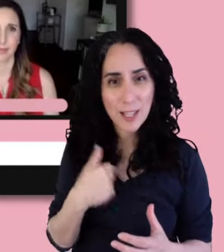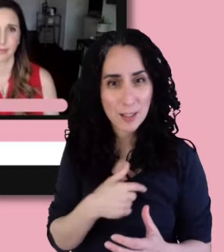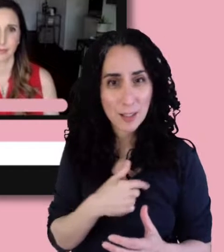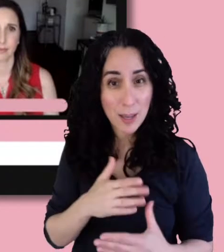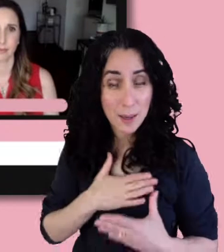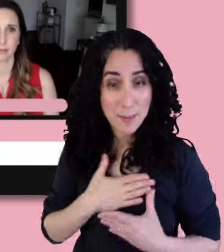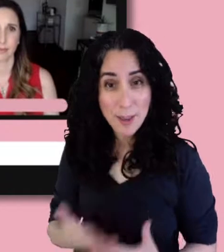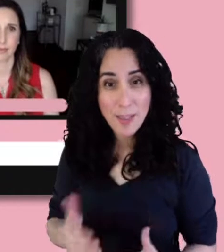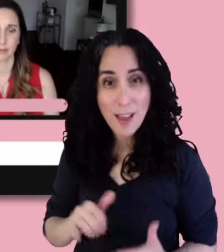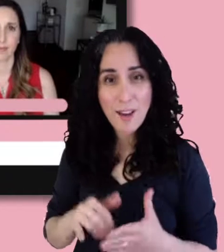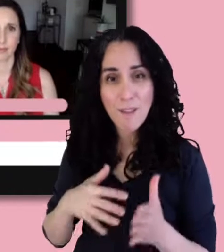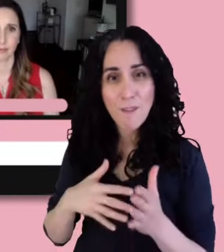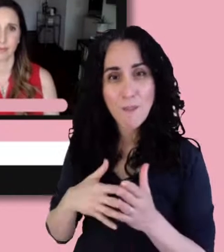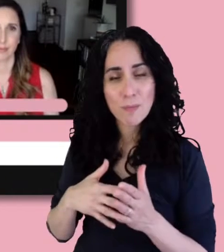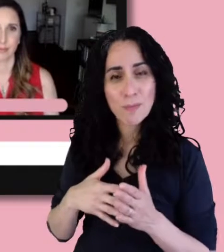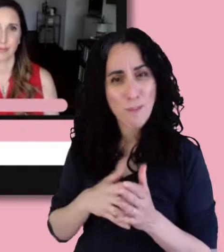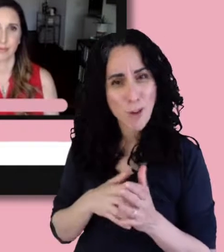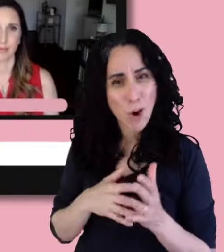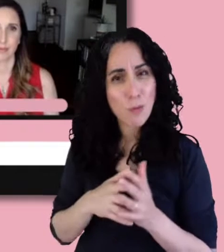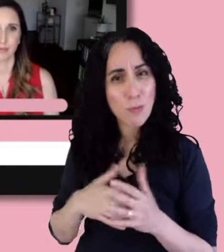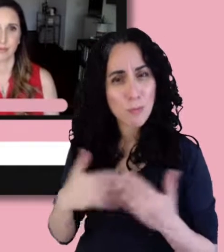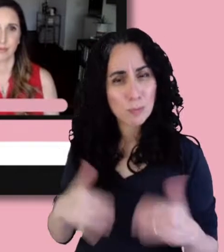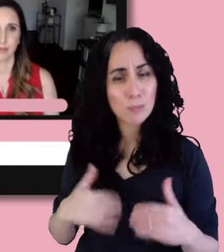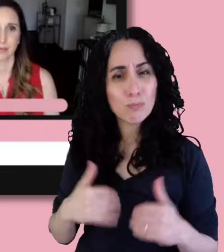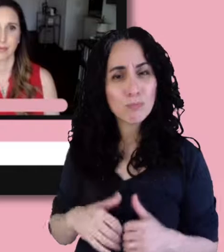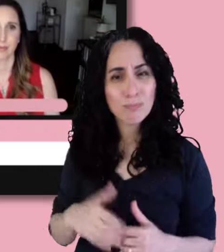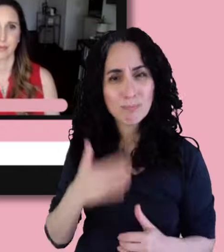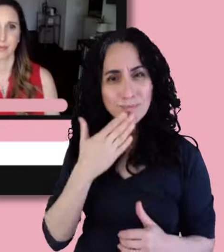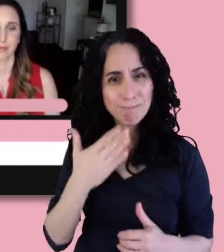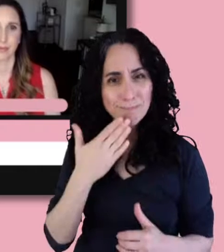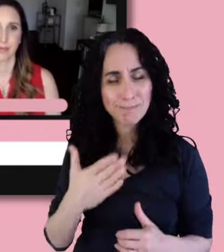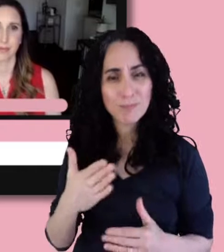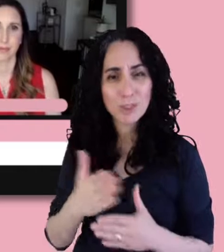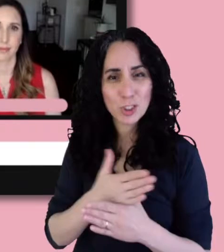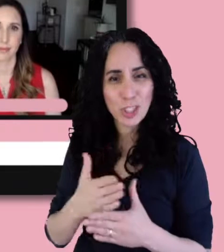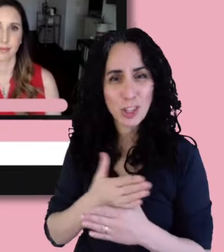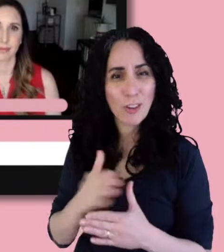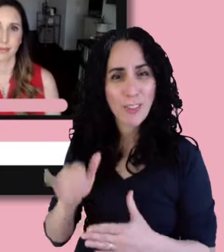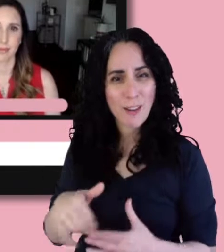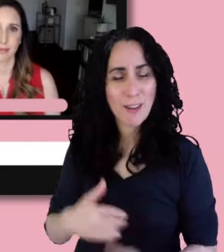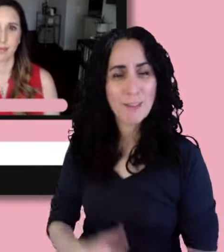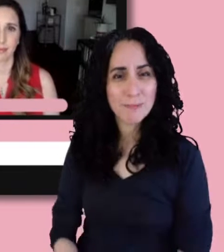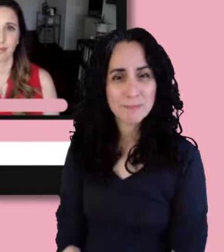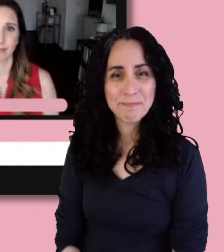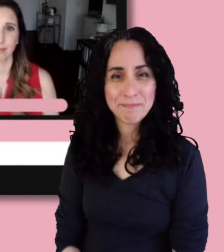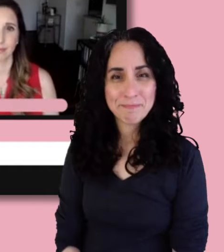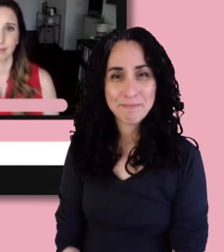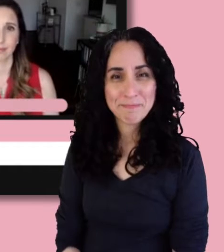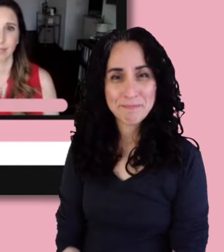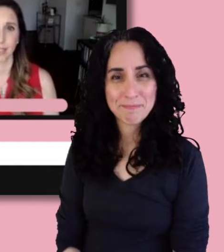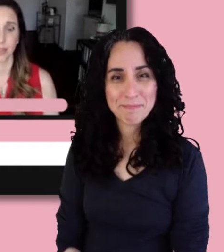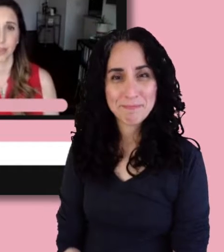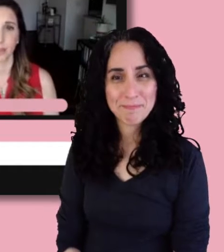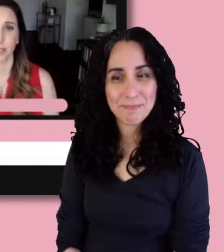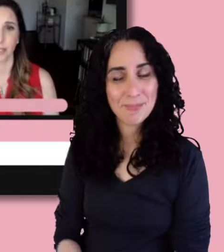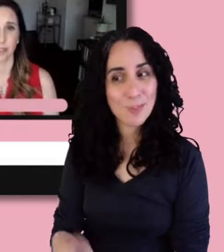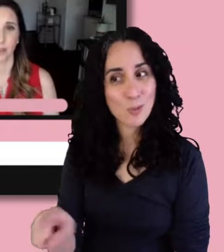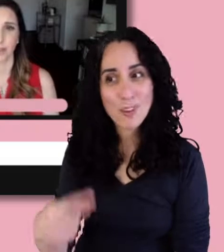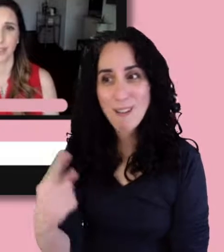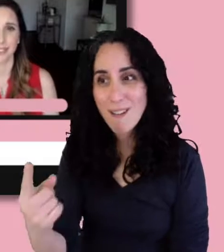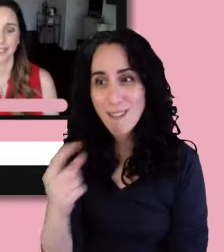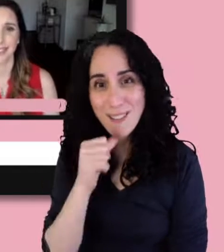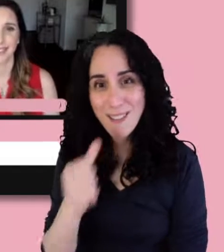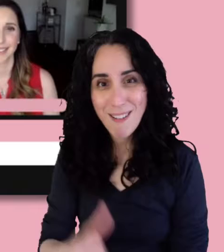that's a point of vulnerability that we want to commend you on. So thank you so much for sharing that. And you are so not